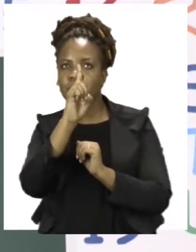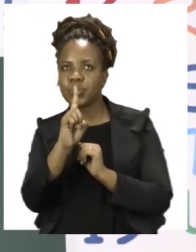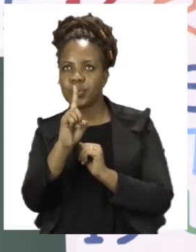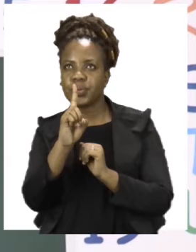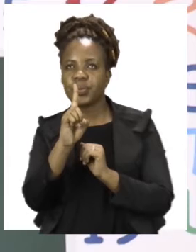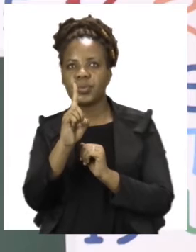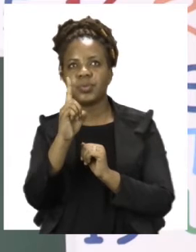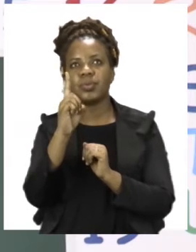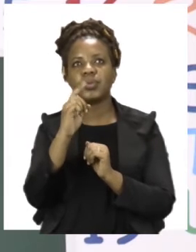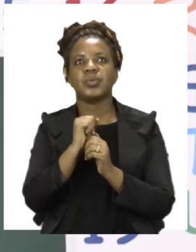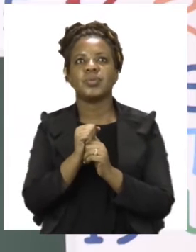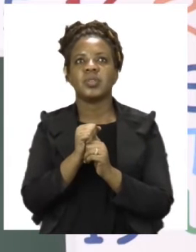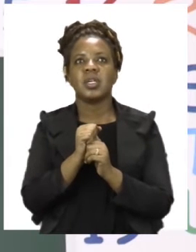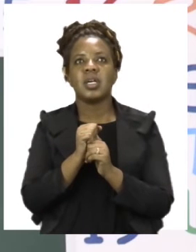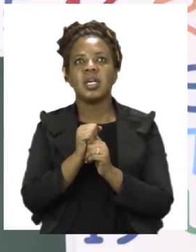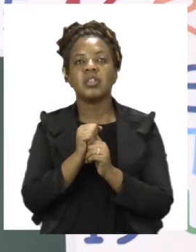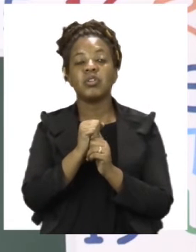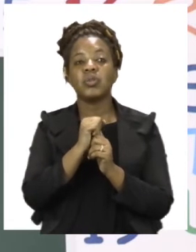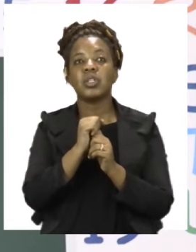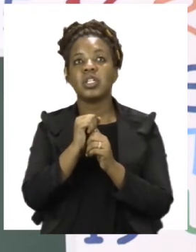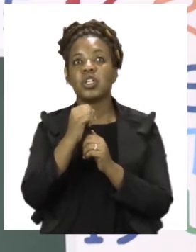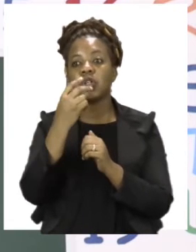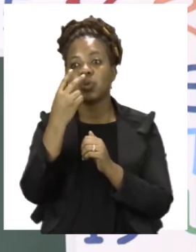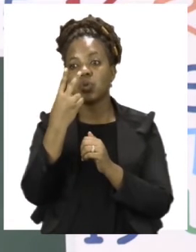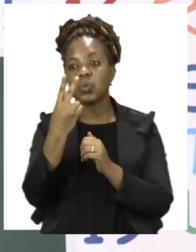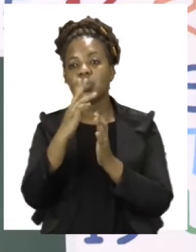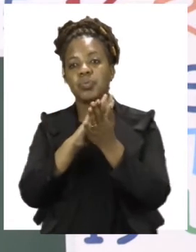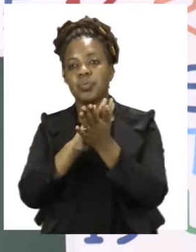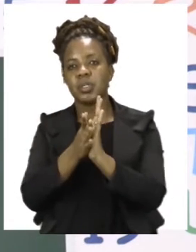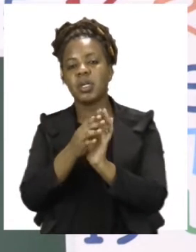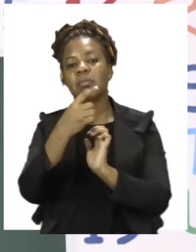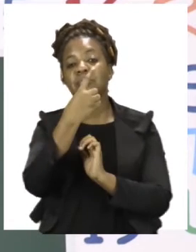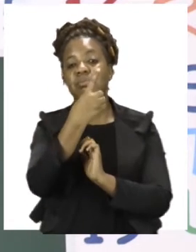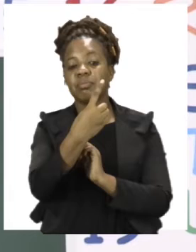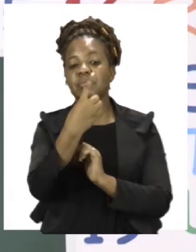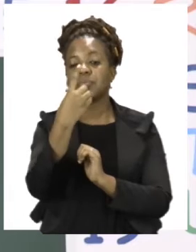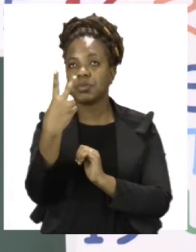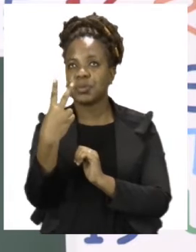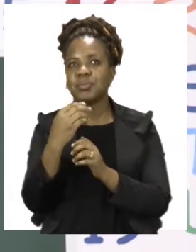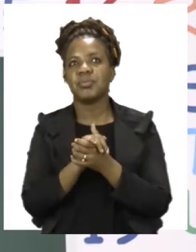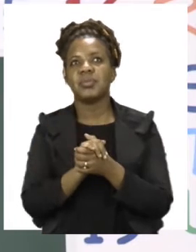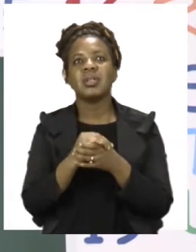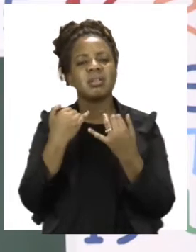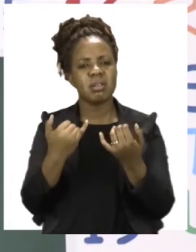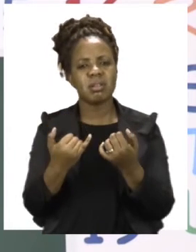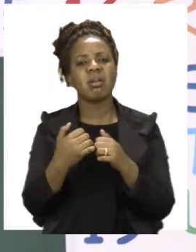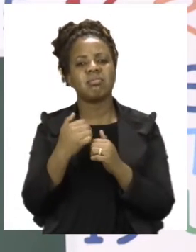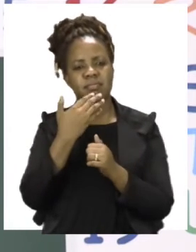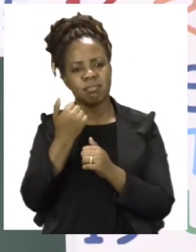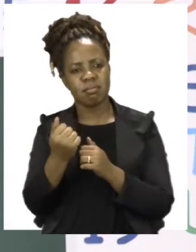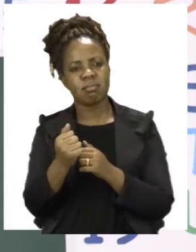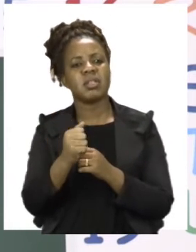to units, and it becomes 12. Now we know we can subtract.